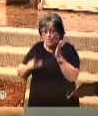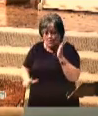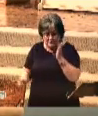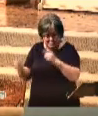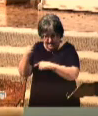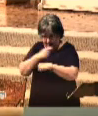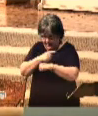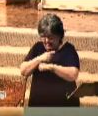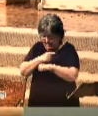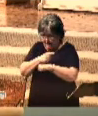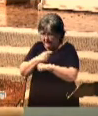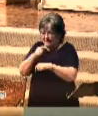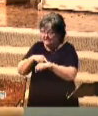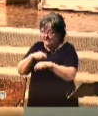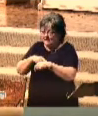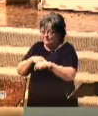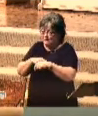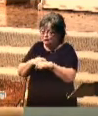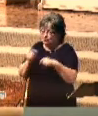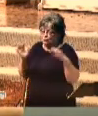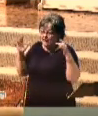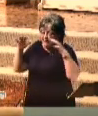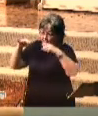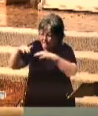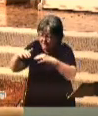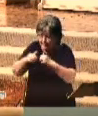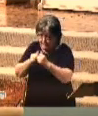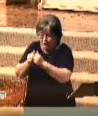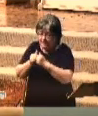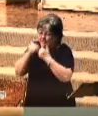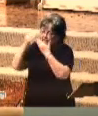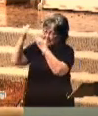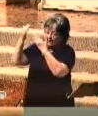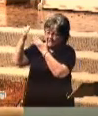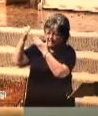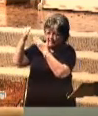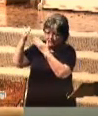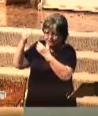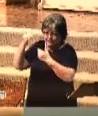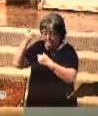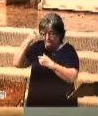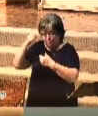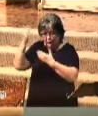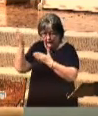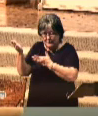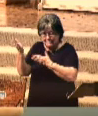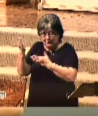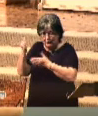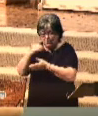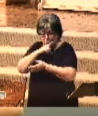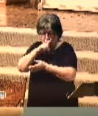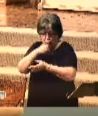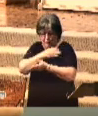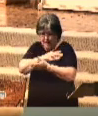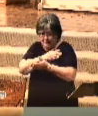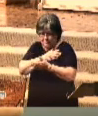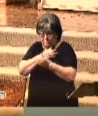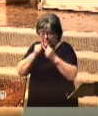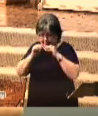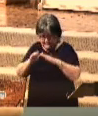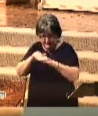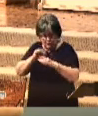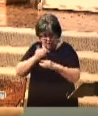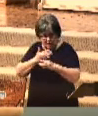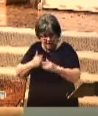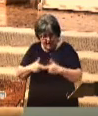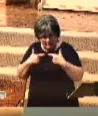a time for us to gather together and to thank Him for His grace in our life.